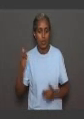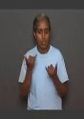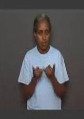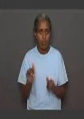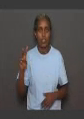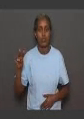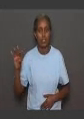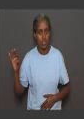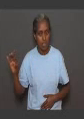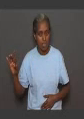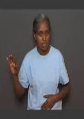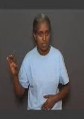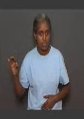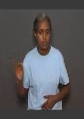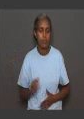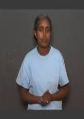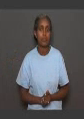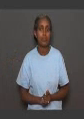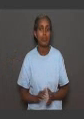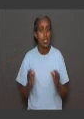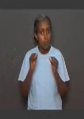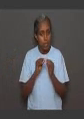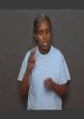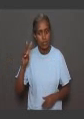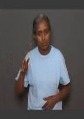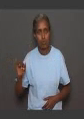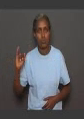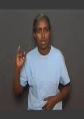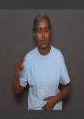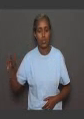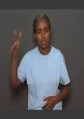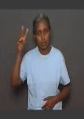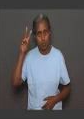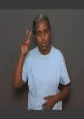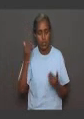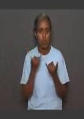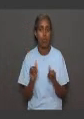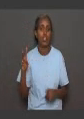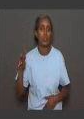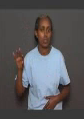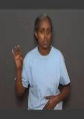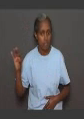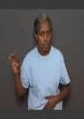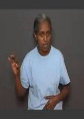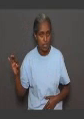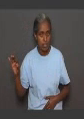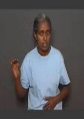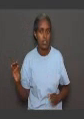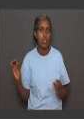5 iota over 29 plus 2 iota squared